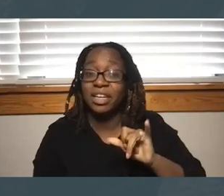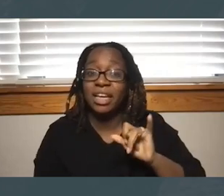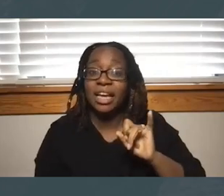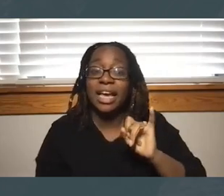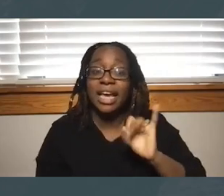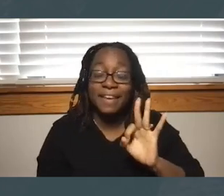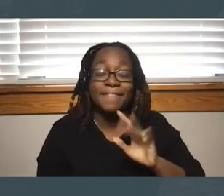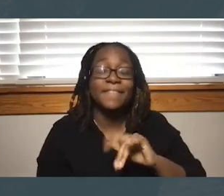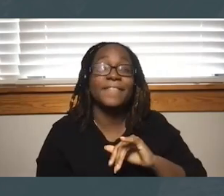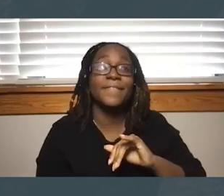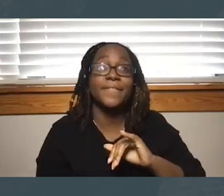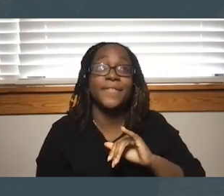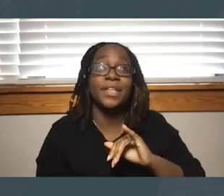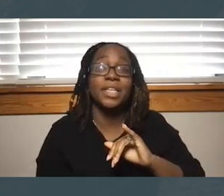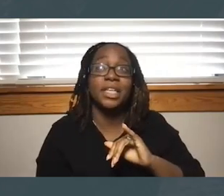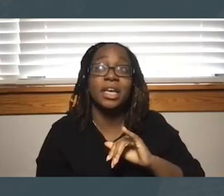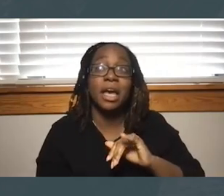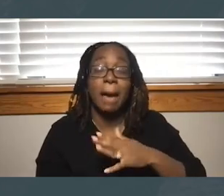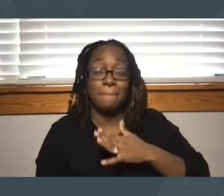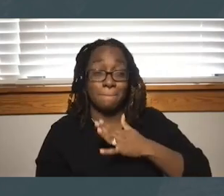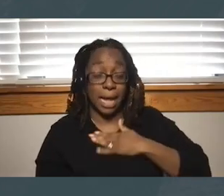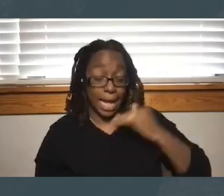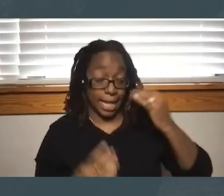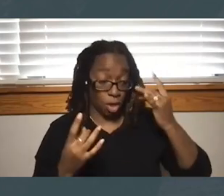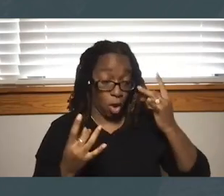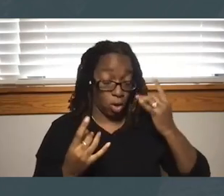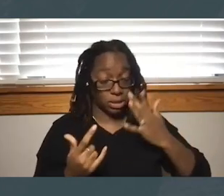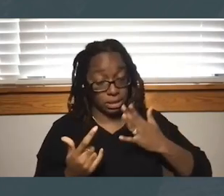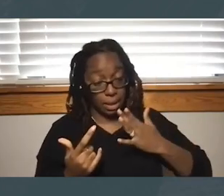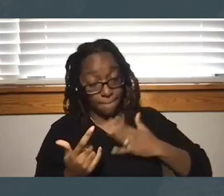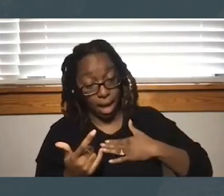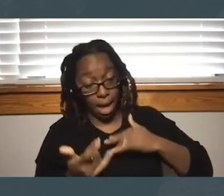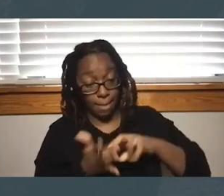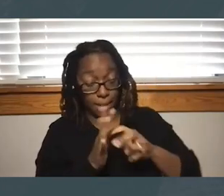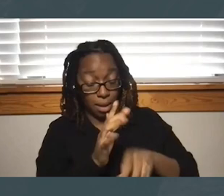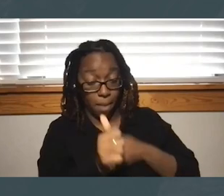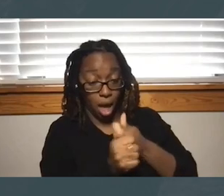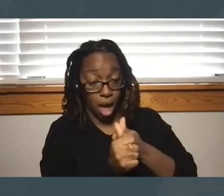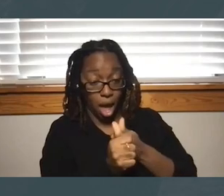meet what I had in mind, then I have to retranslate the title.